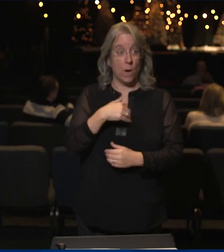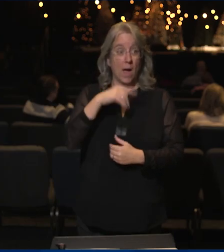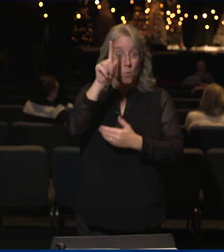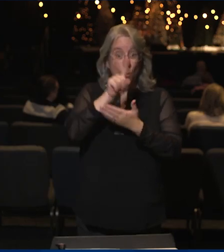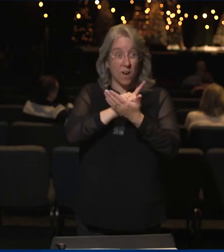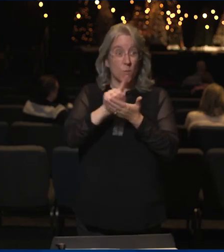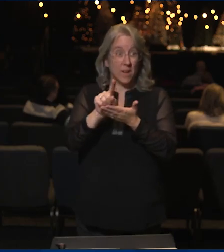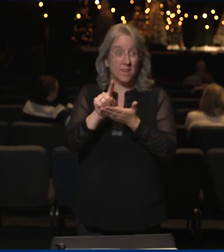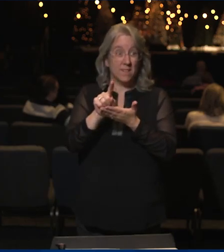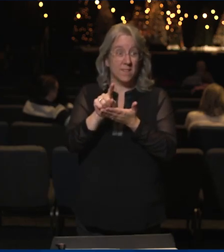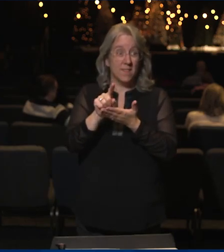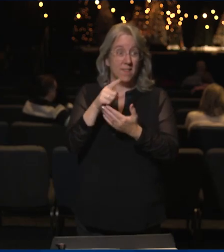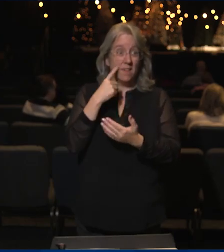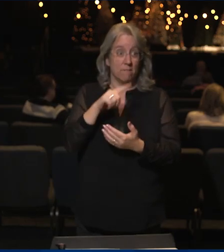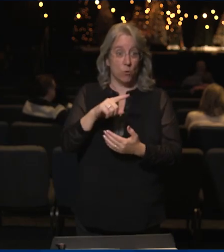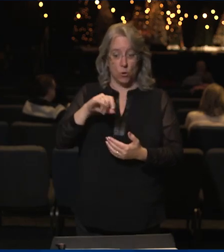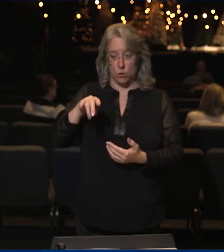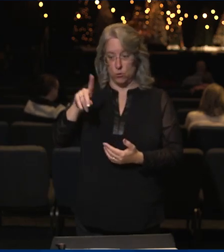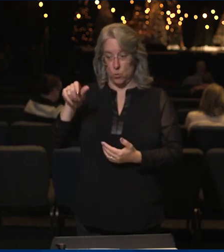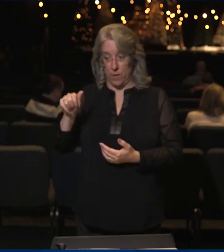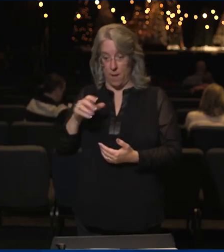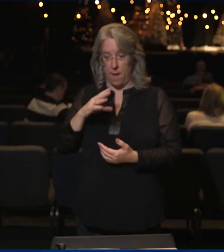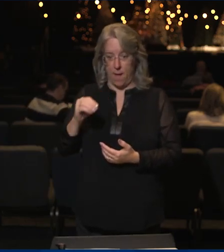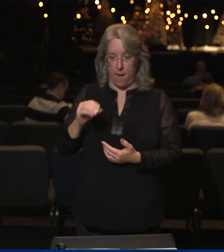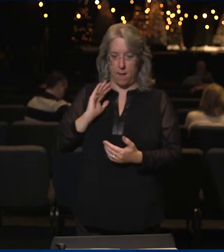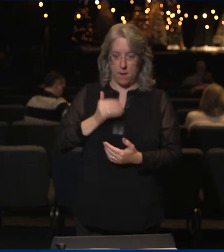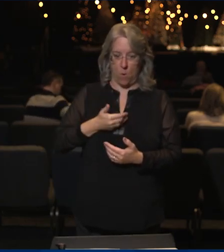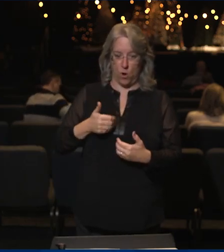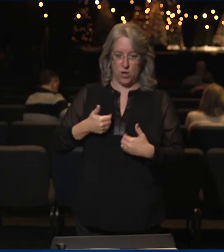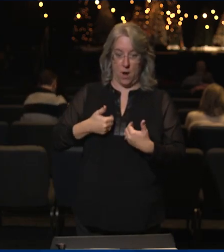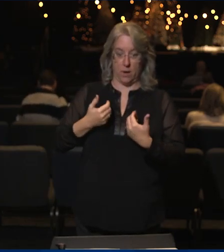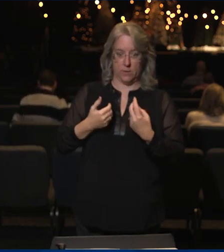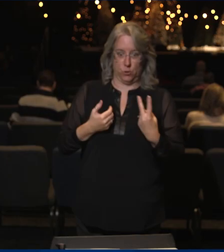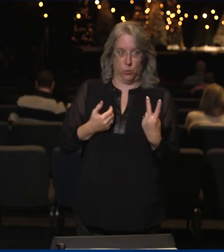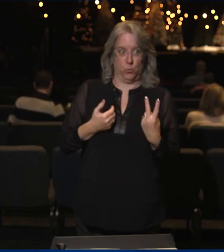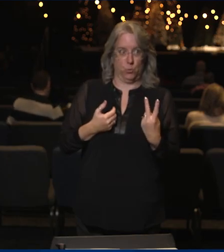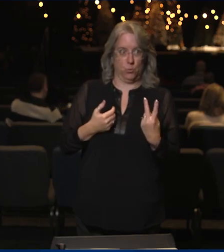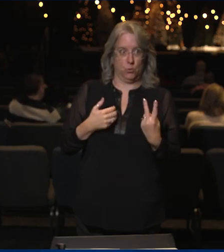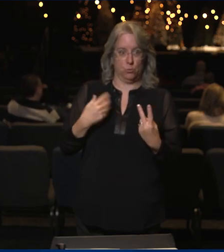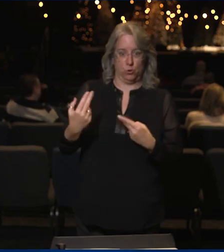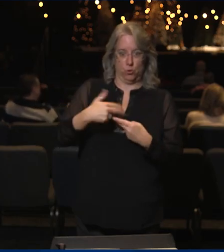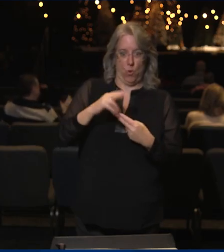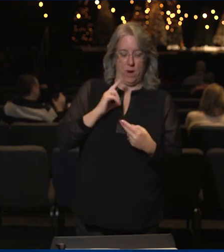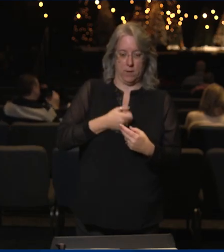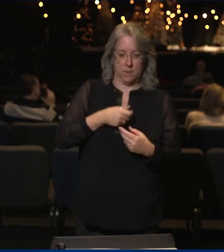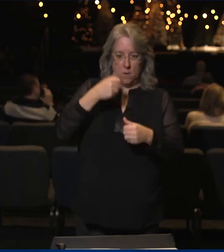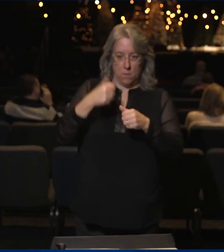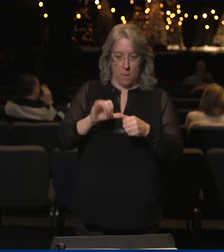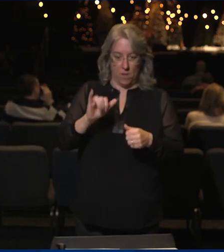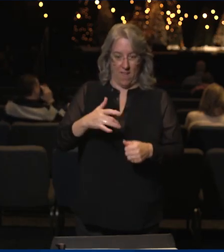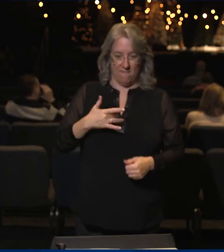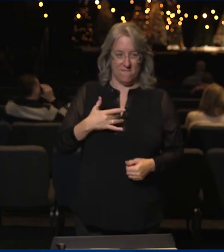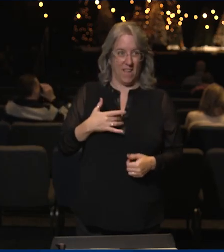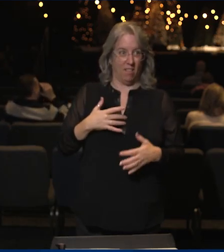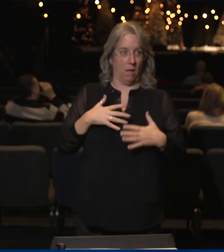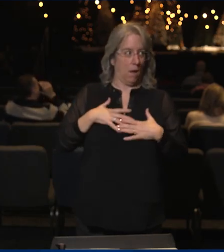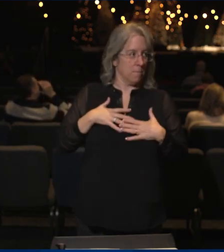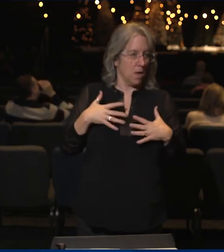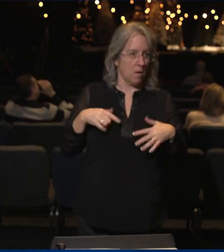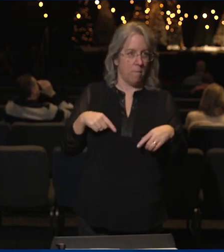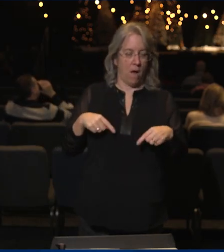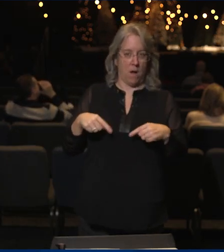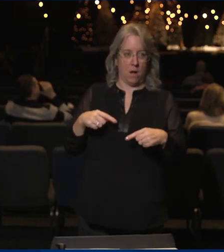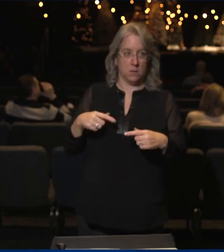and our youngest two who were gonna join us a week later. And I remember that feeling of going out with like trepidation